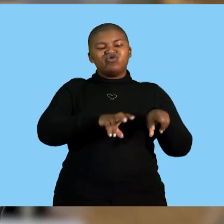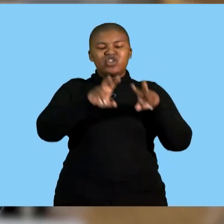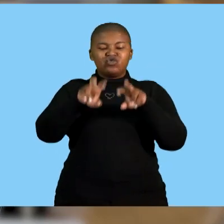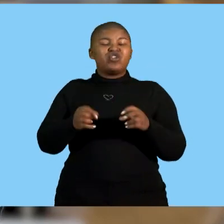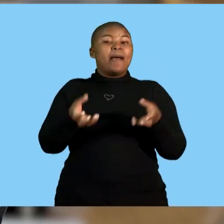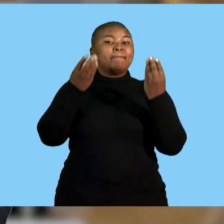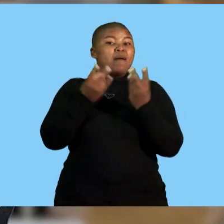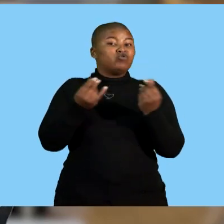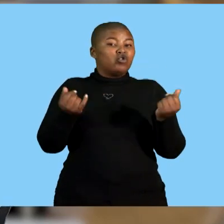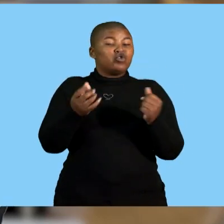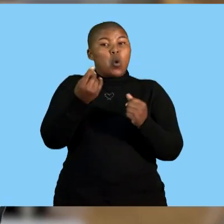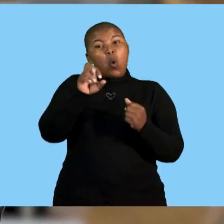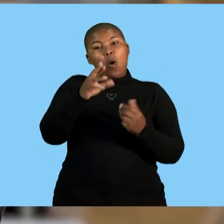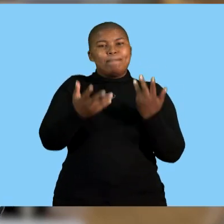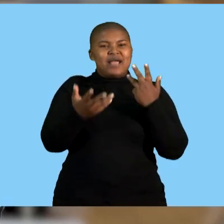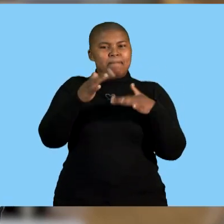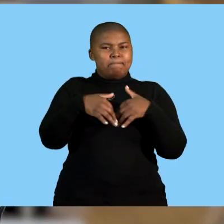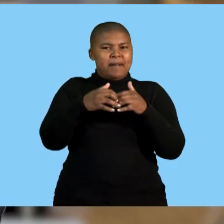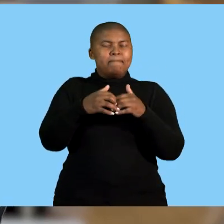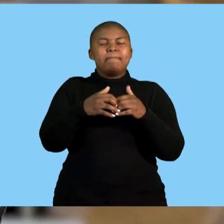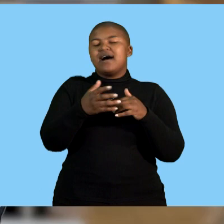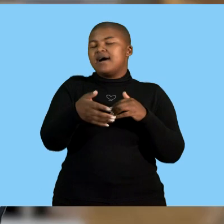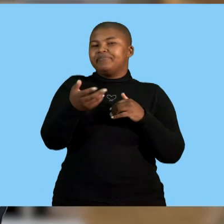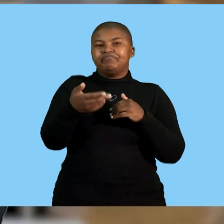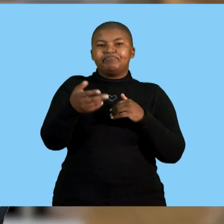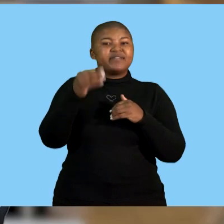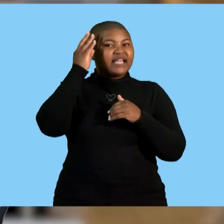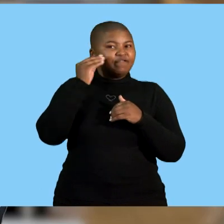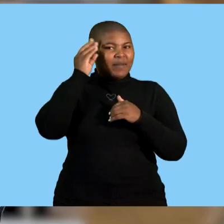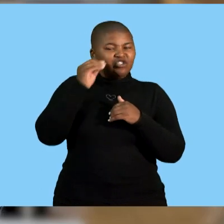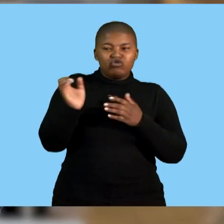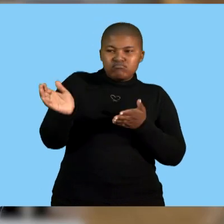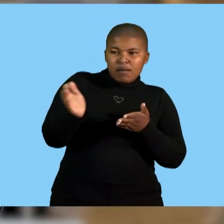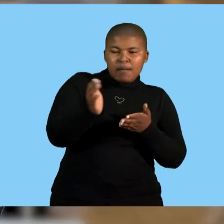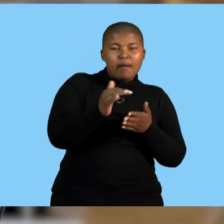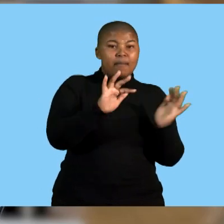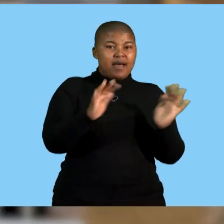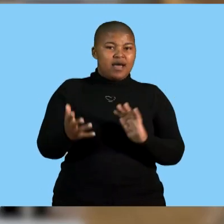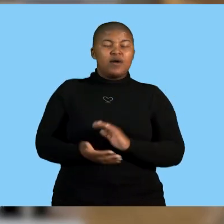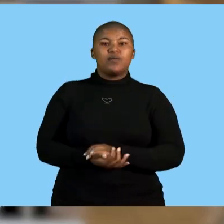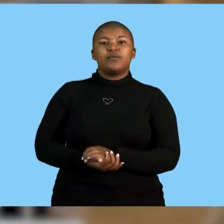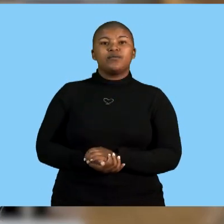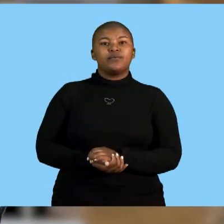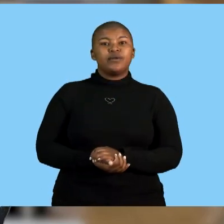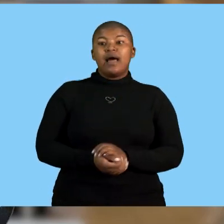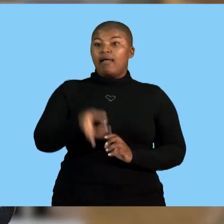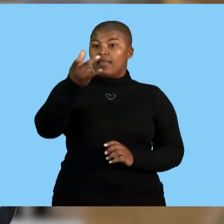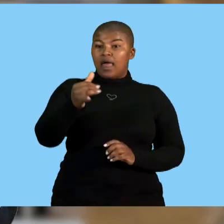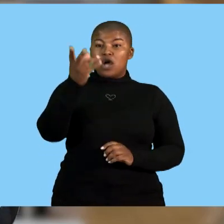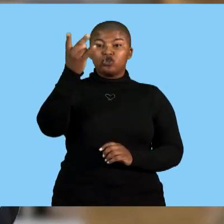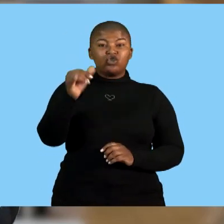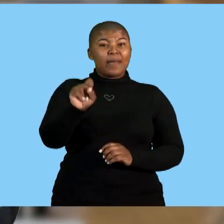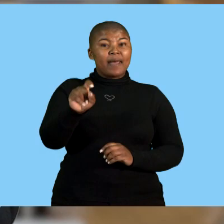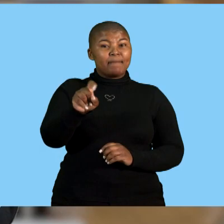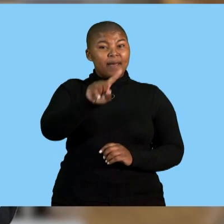to find solution or to develop a data collection instrument. So now looking at